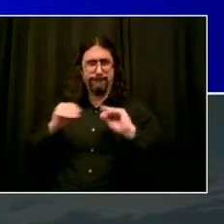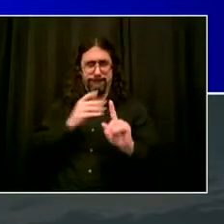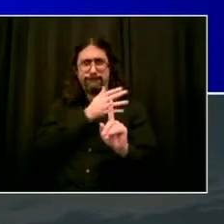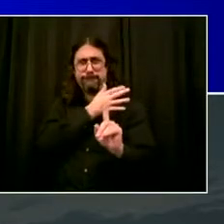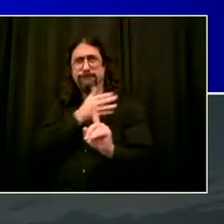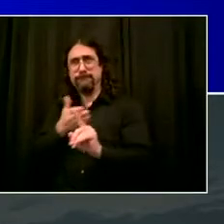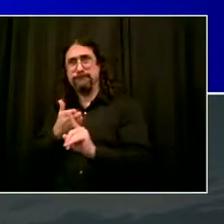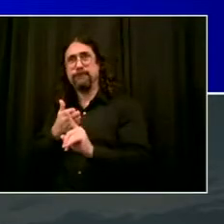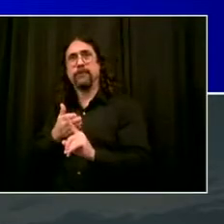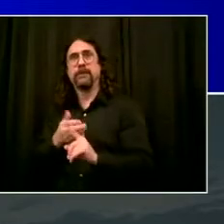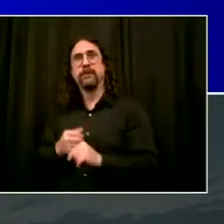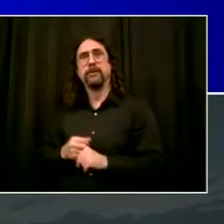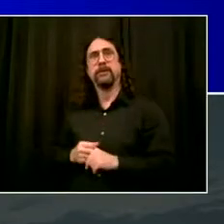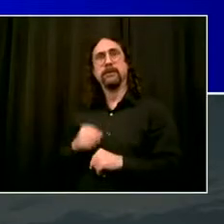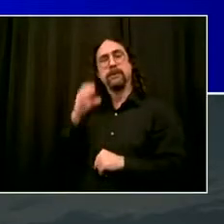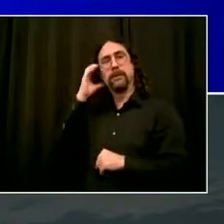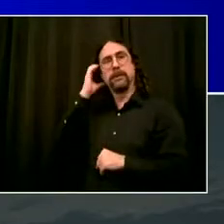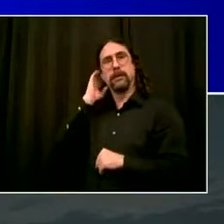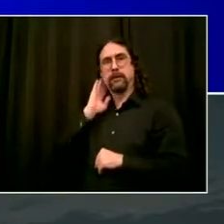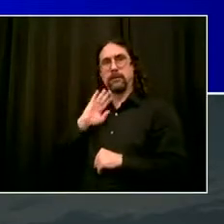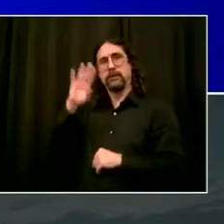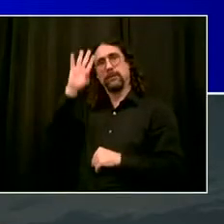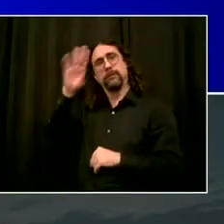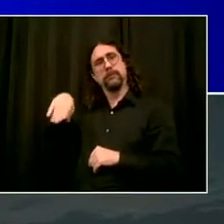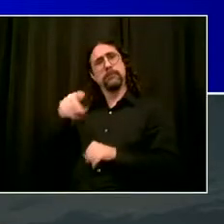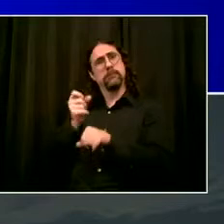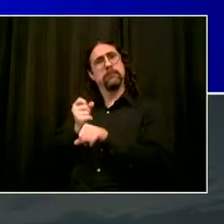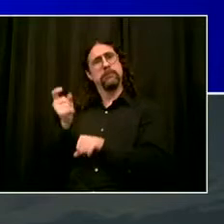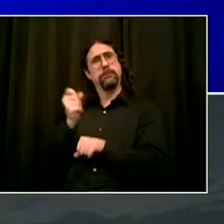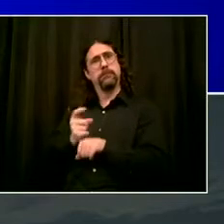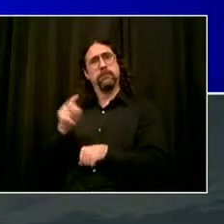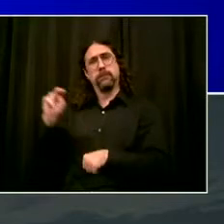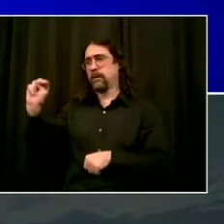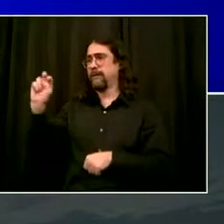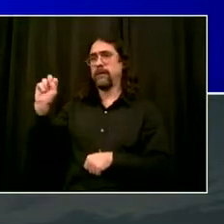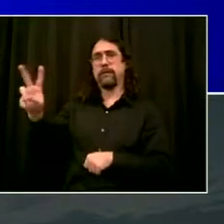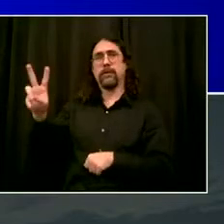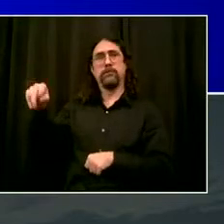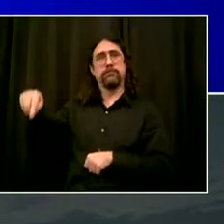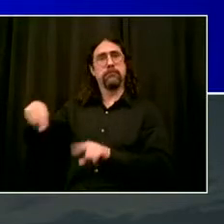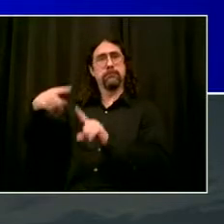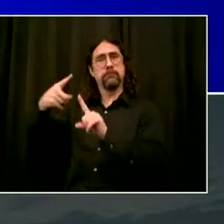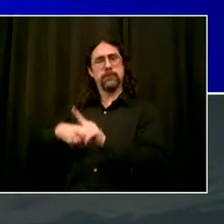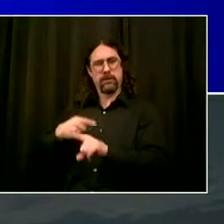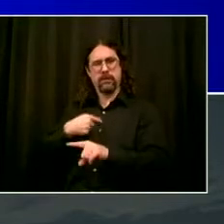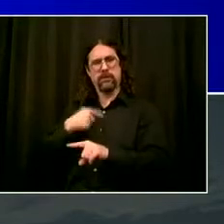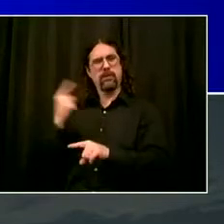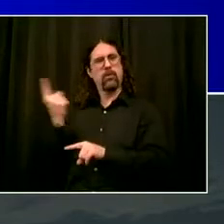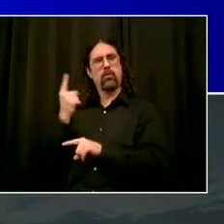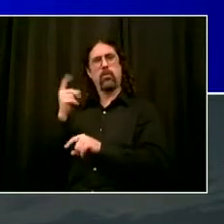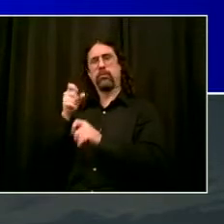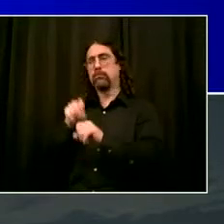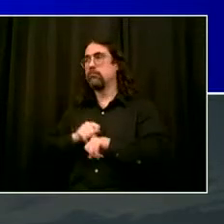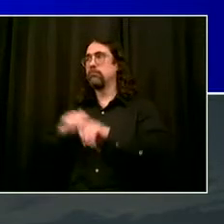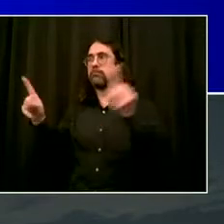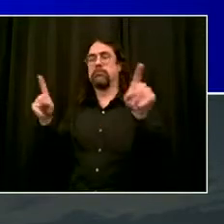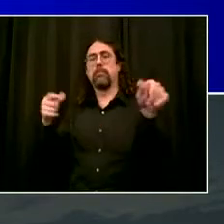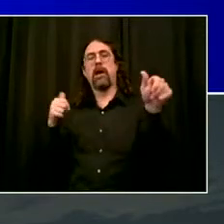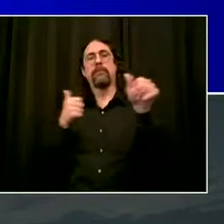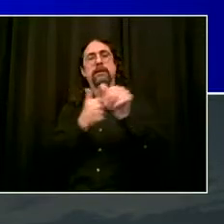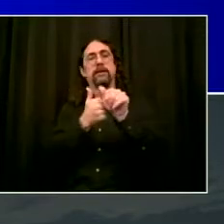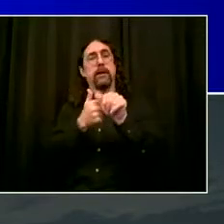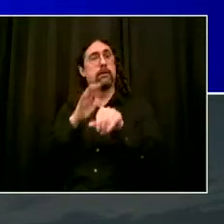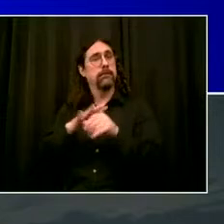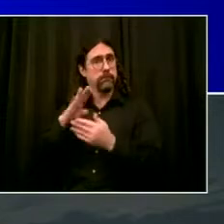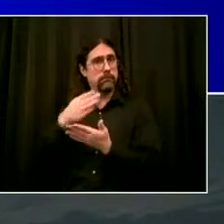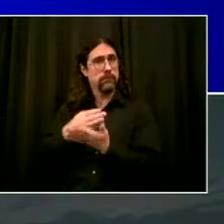changes and it speaks so powerfully to the impact of federal support so the budget now for New York City